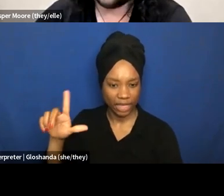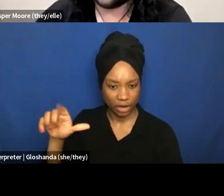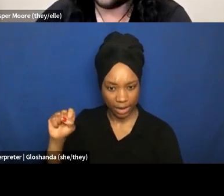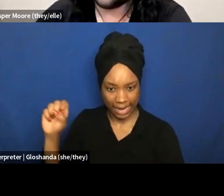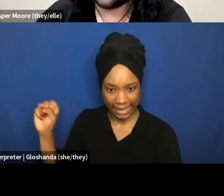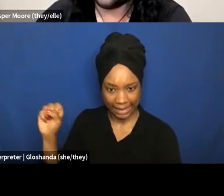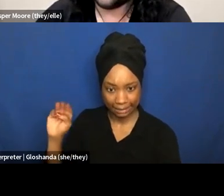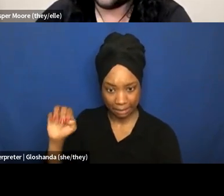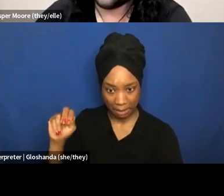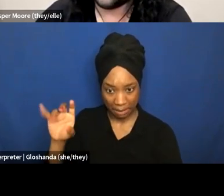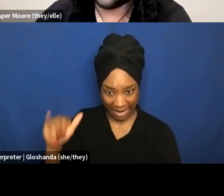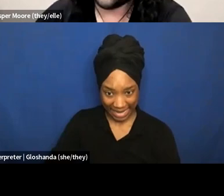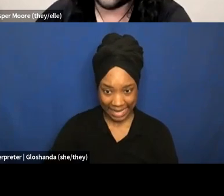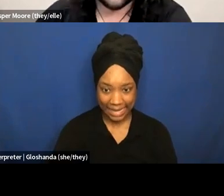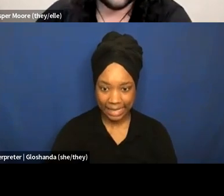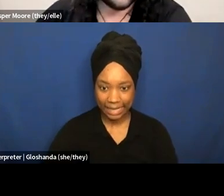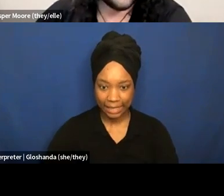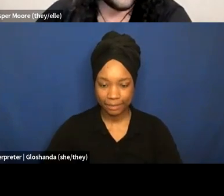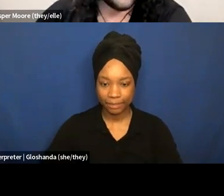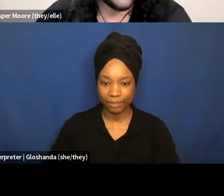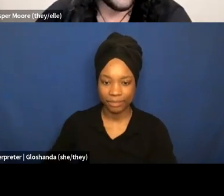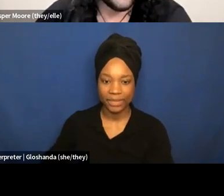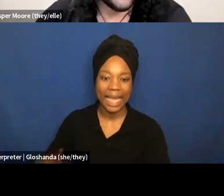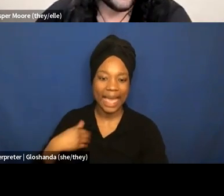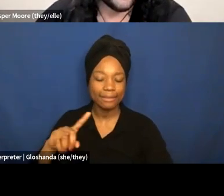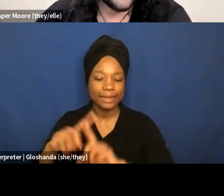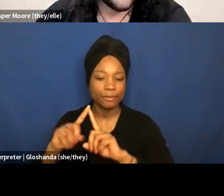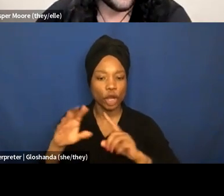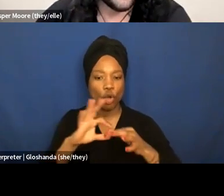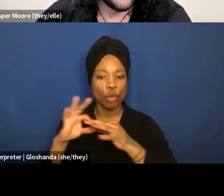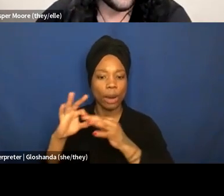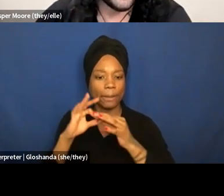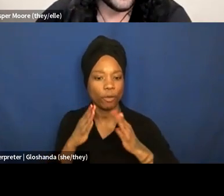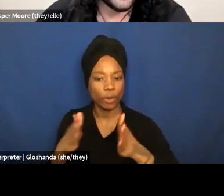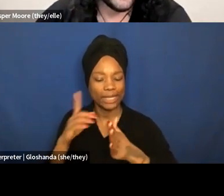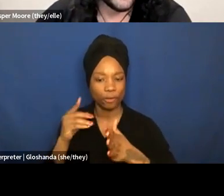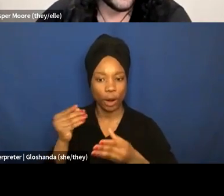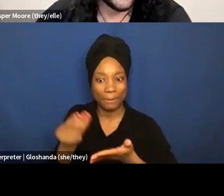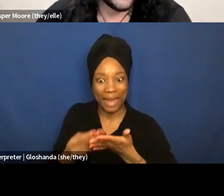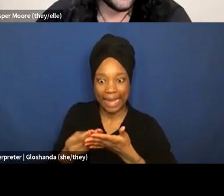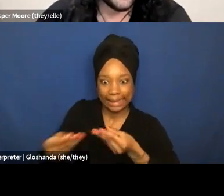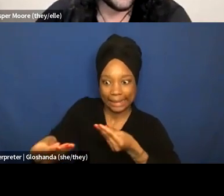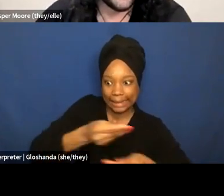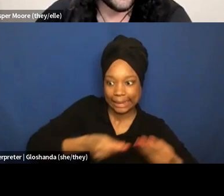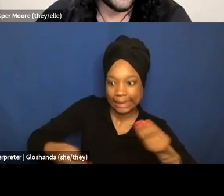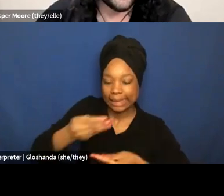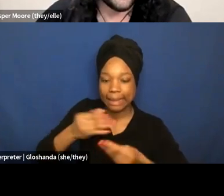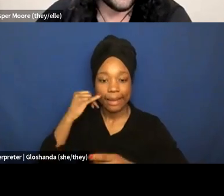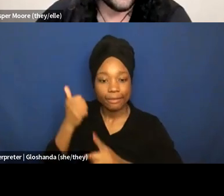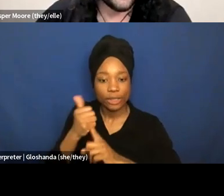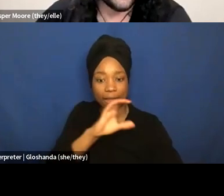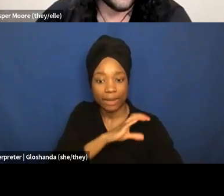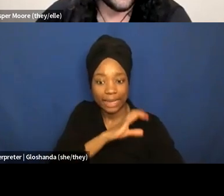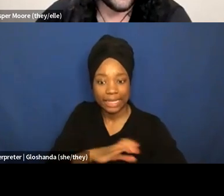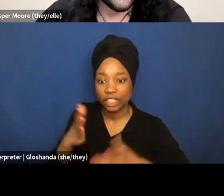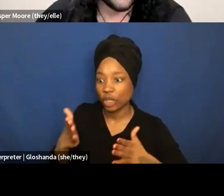you're a clinician, again, I got a lot to say about responsive fee systems and sliding scales and building a practice so that some people pay